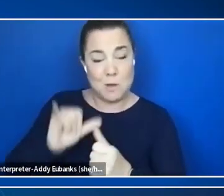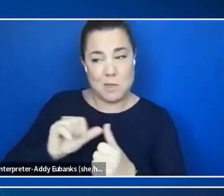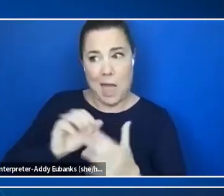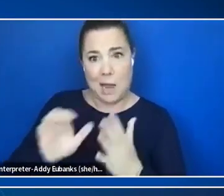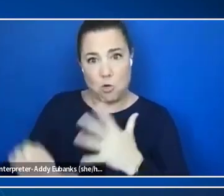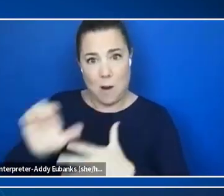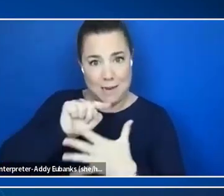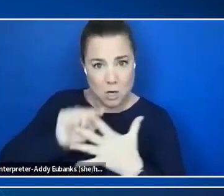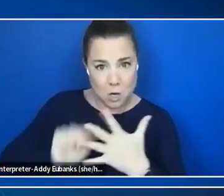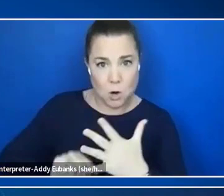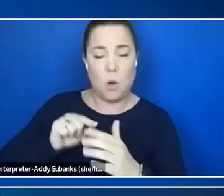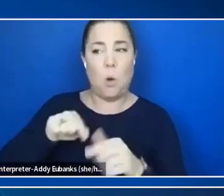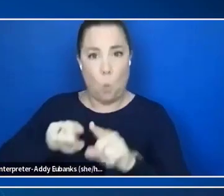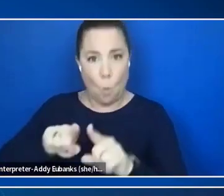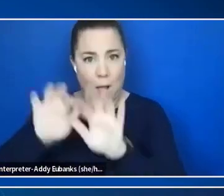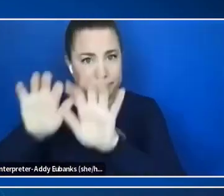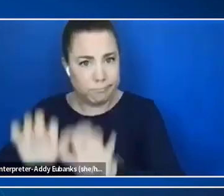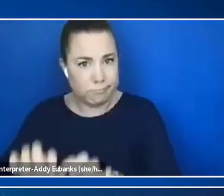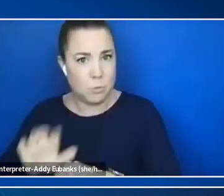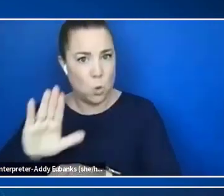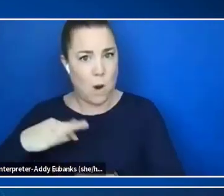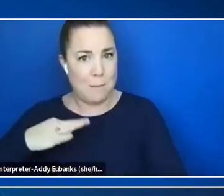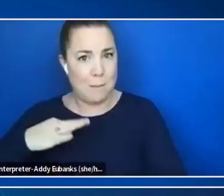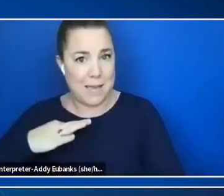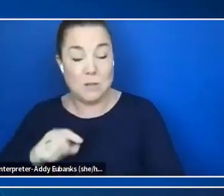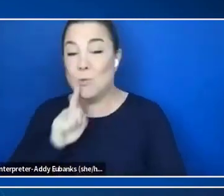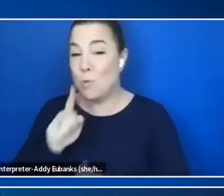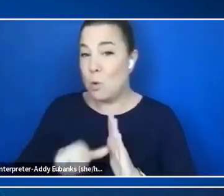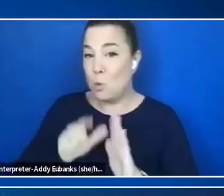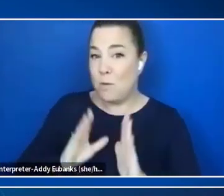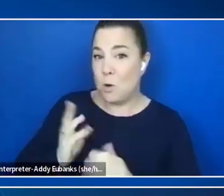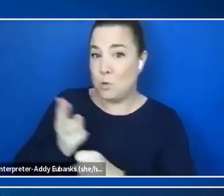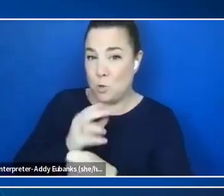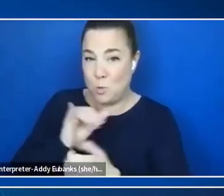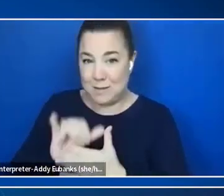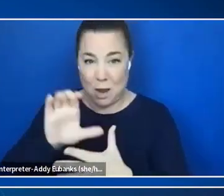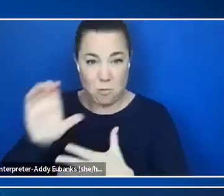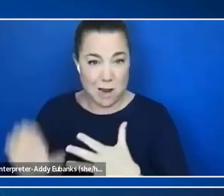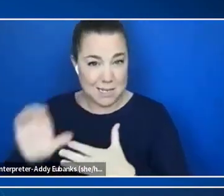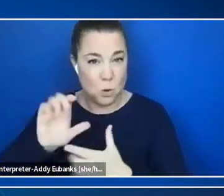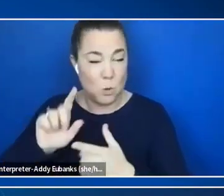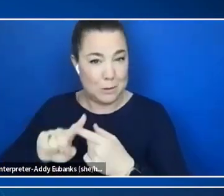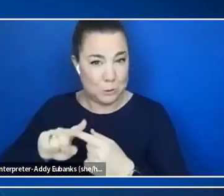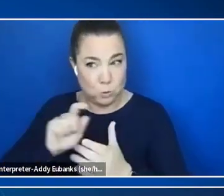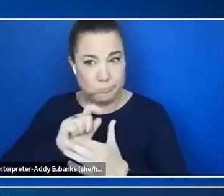since that's what is guiding reviewers. Yeah, good advice.